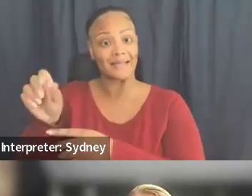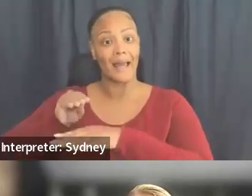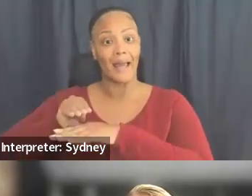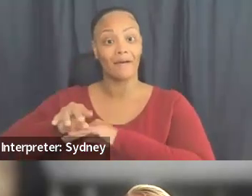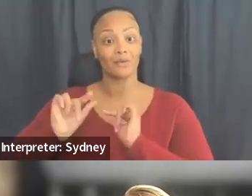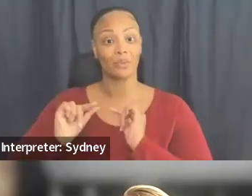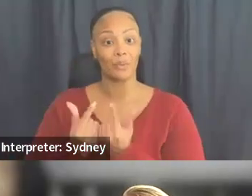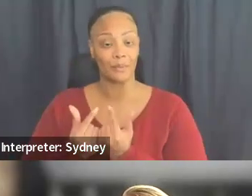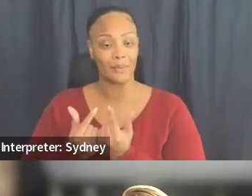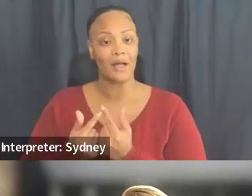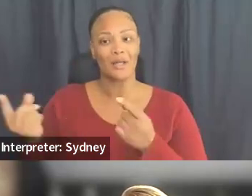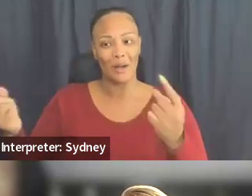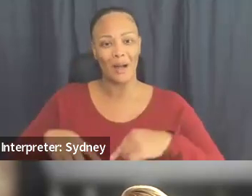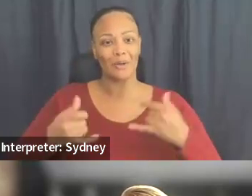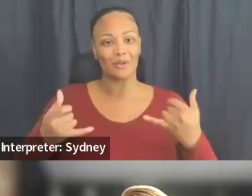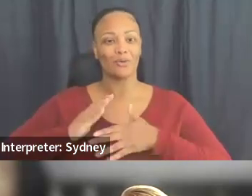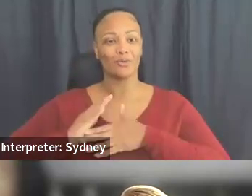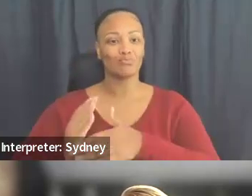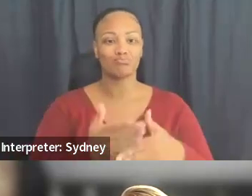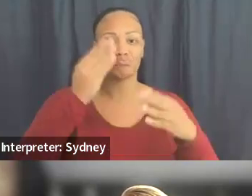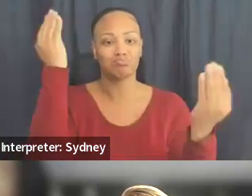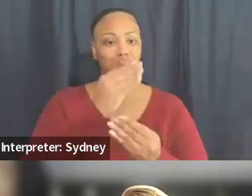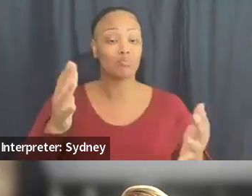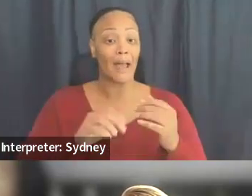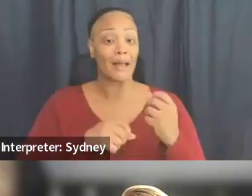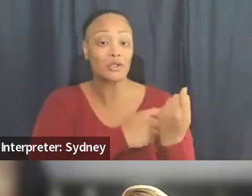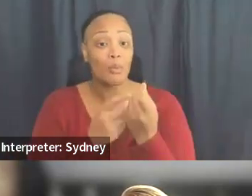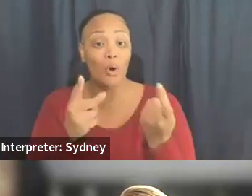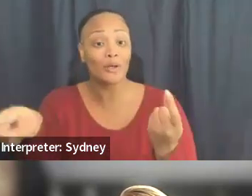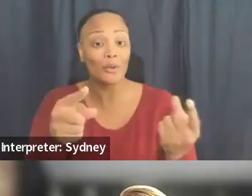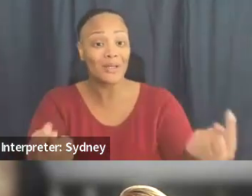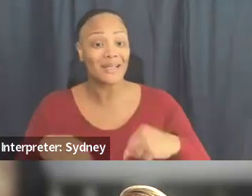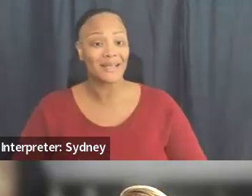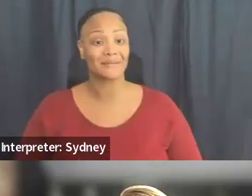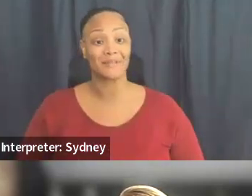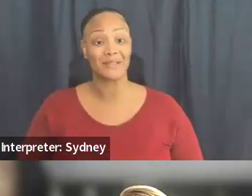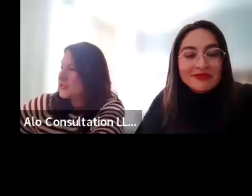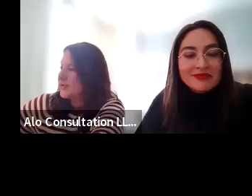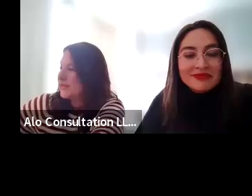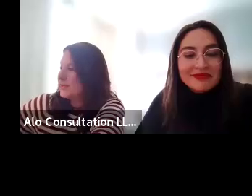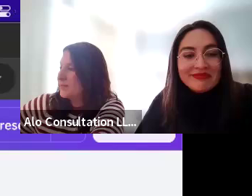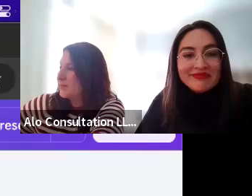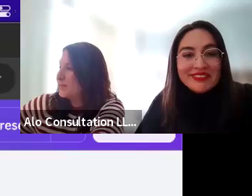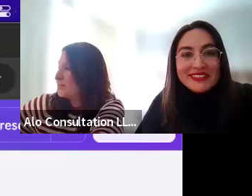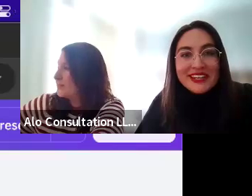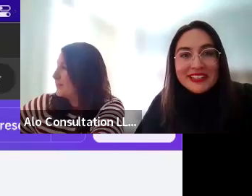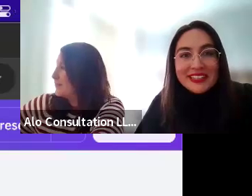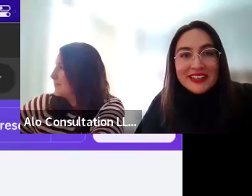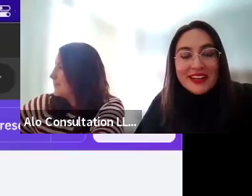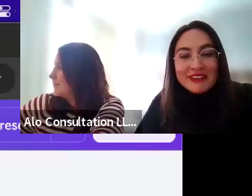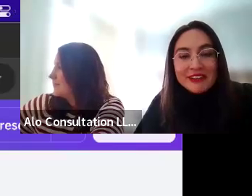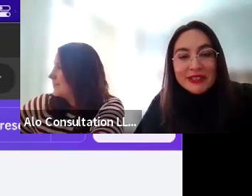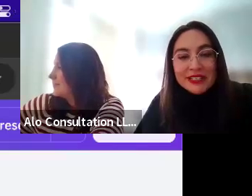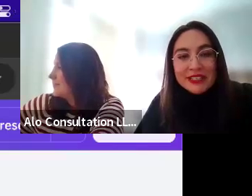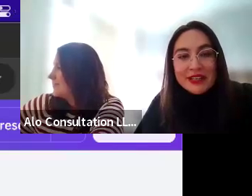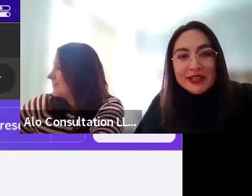more about this training and how they can support folks in attending. So go ahead, ladies. Share screen. Thanks,